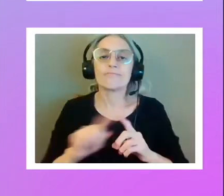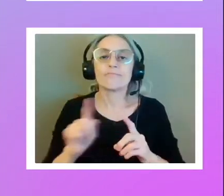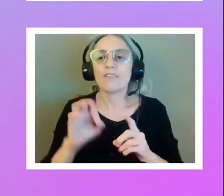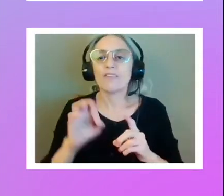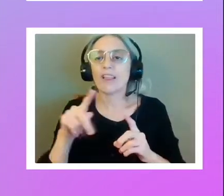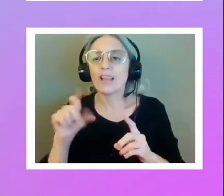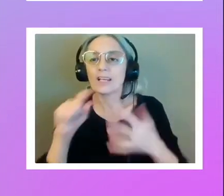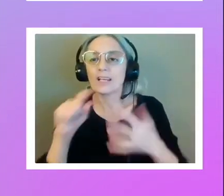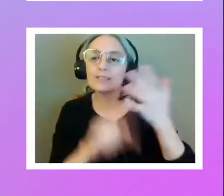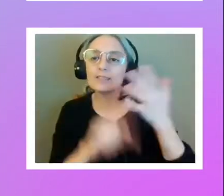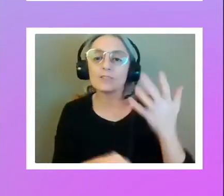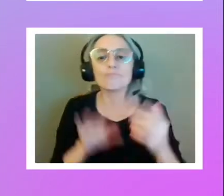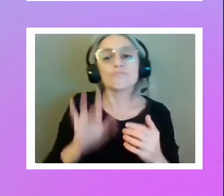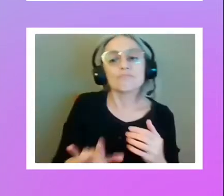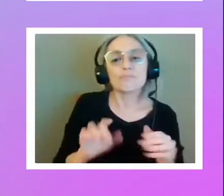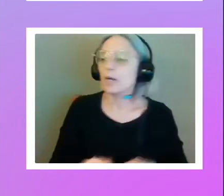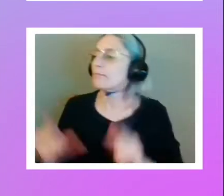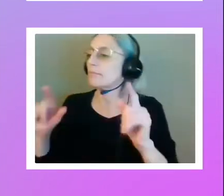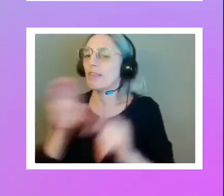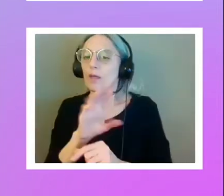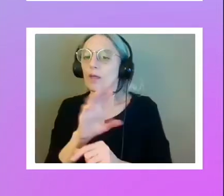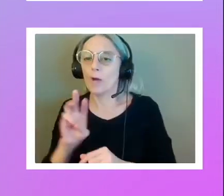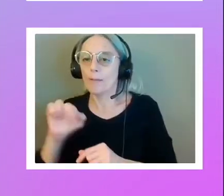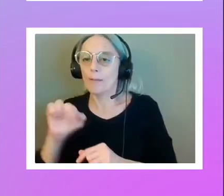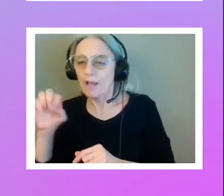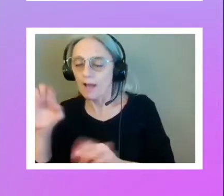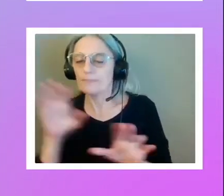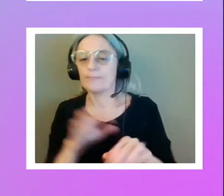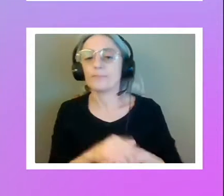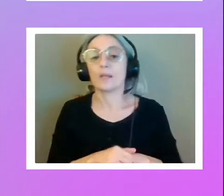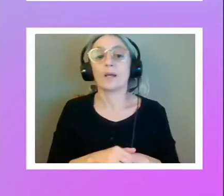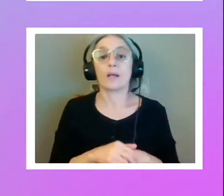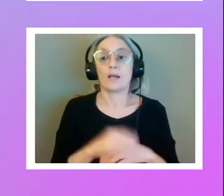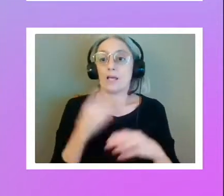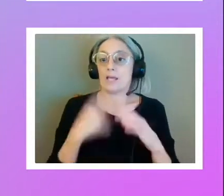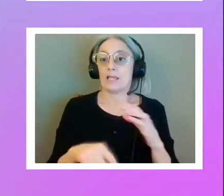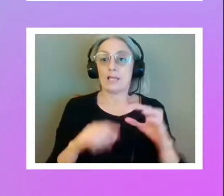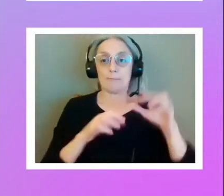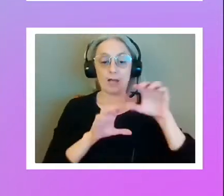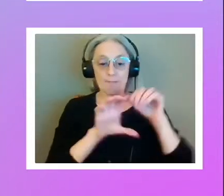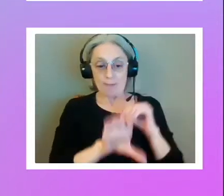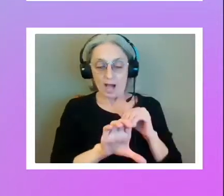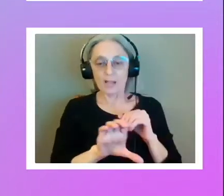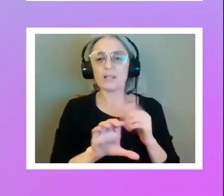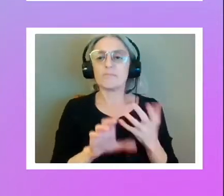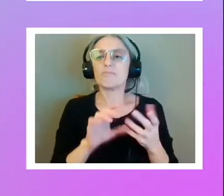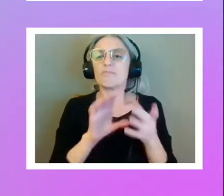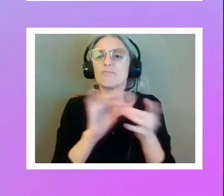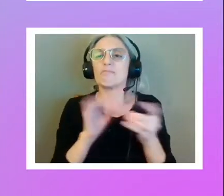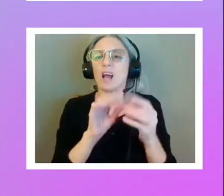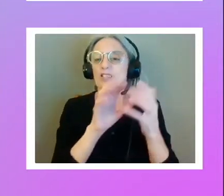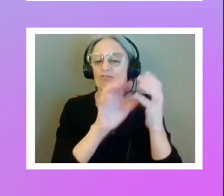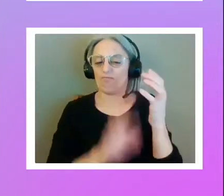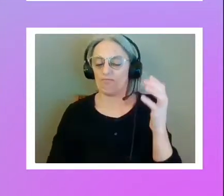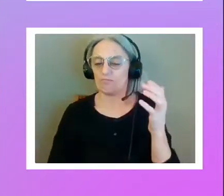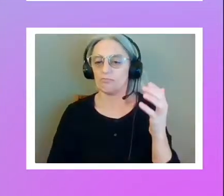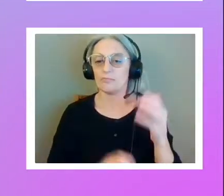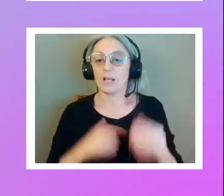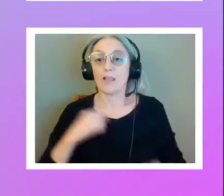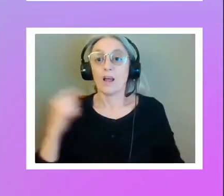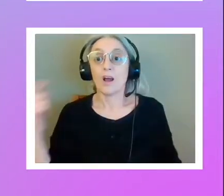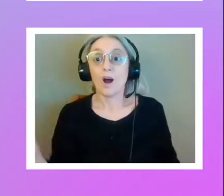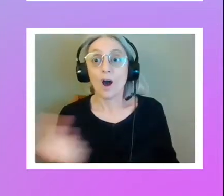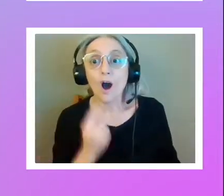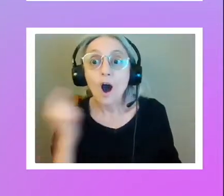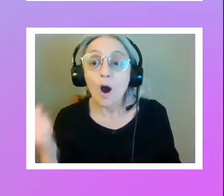may take you to the website. And then within that email body, you're going to see the primary message of your email. And then always, you're going to have